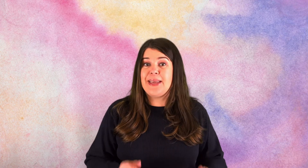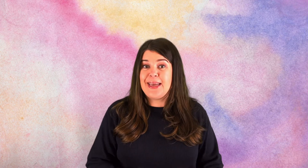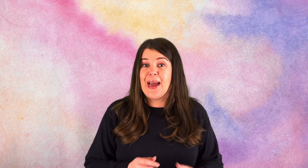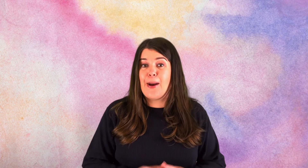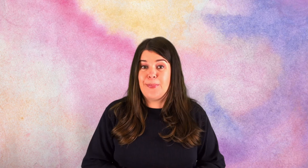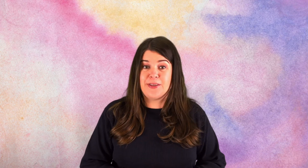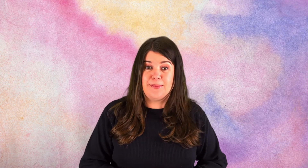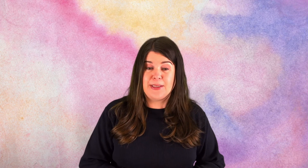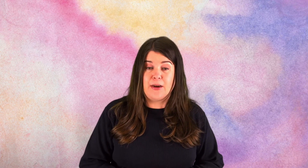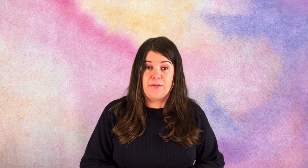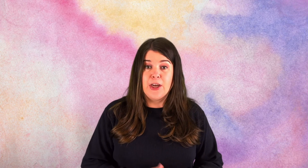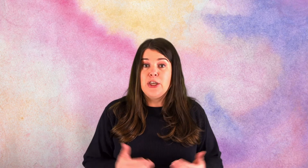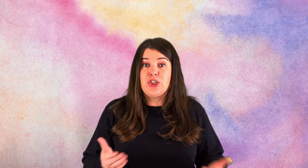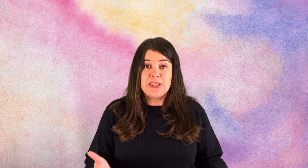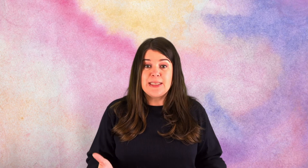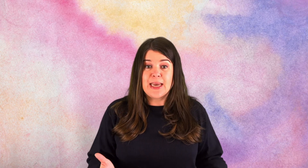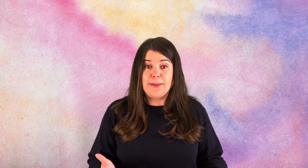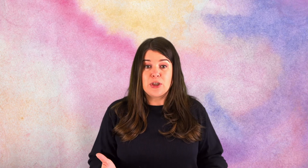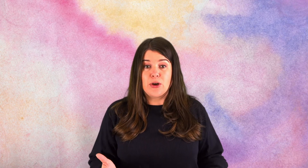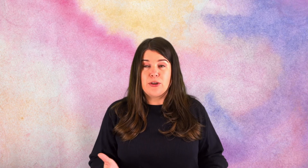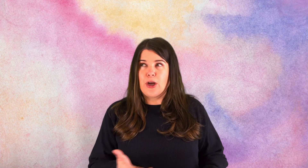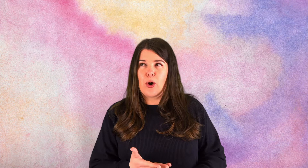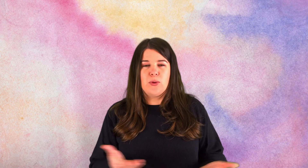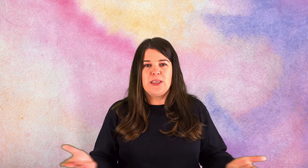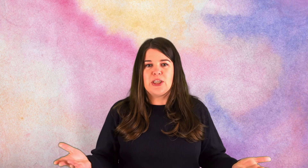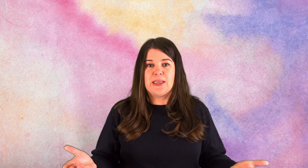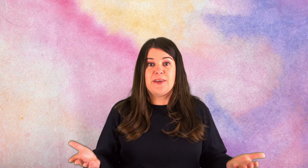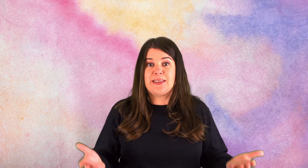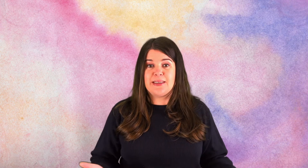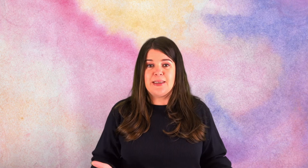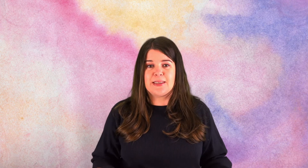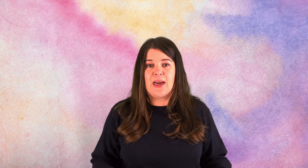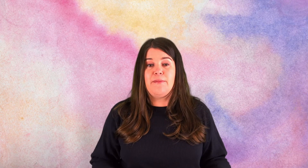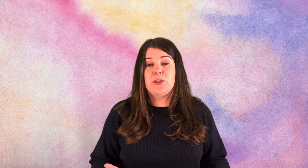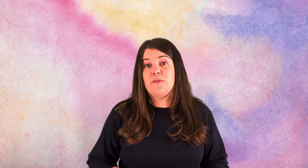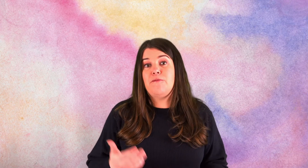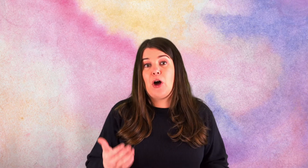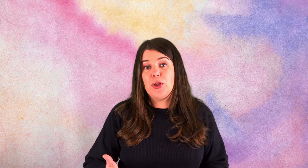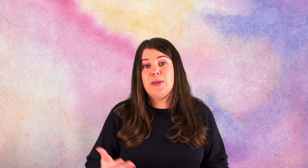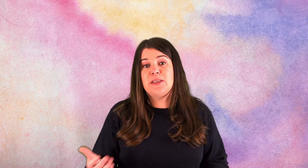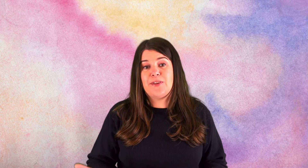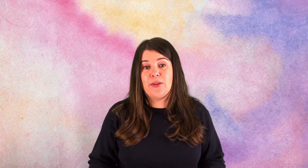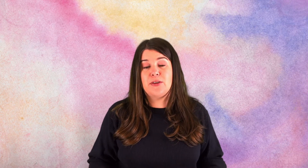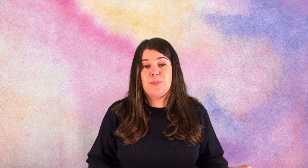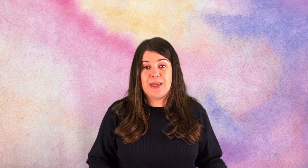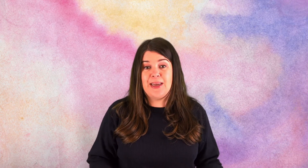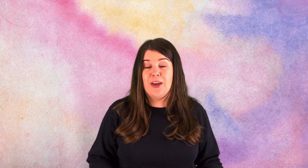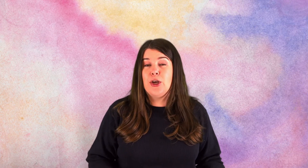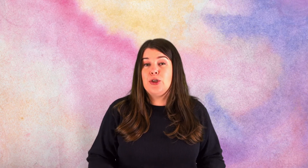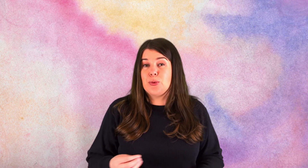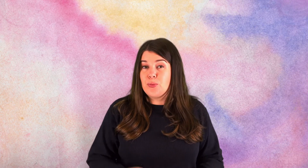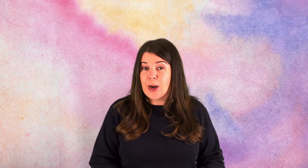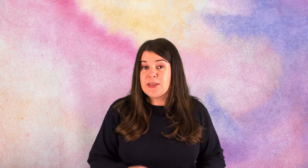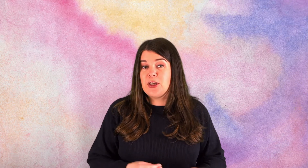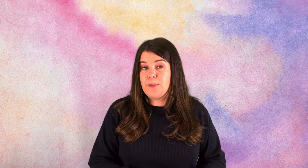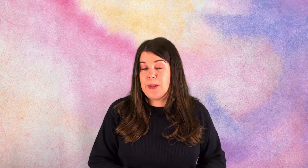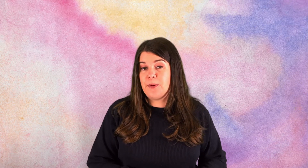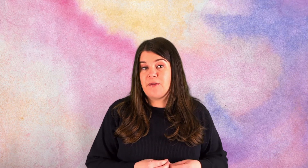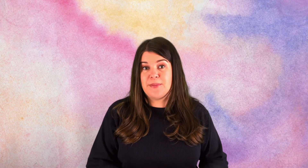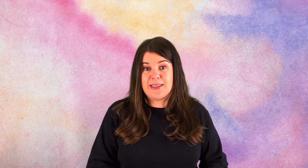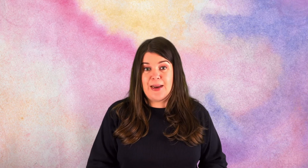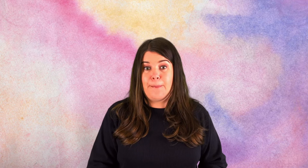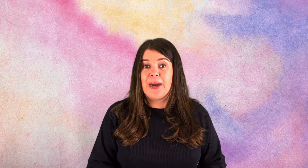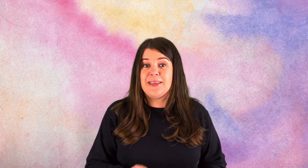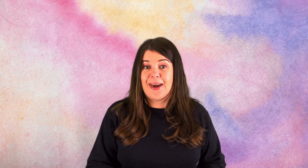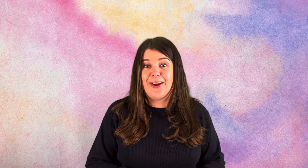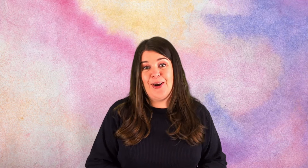earth, but he humbled himself. Jesus came to earth not only to live a sinless life, but to follow his Father's plan to rescue people